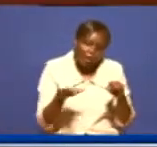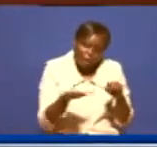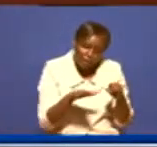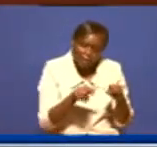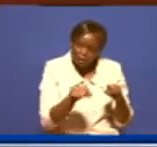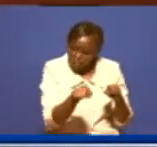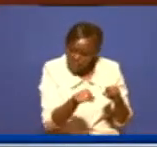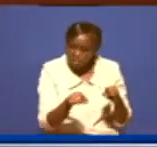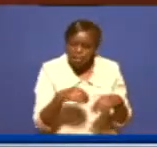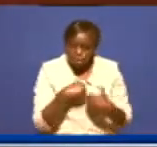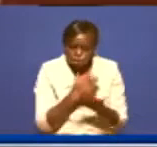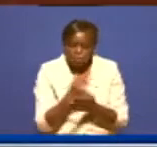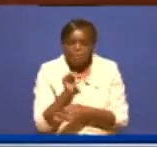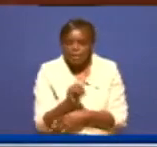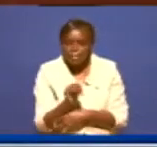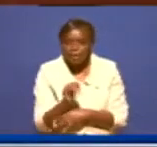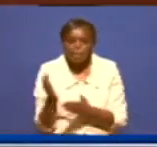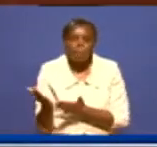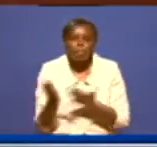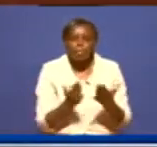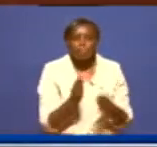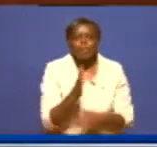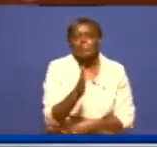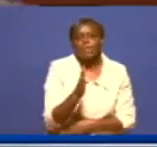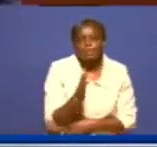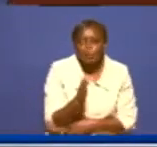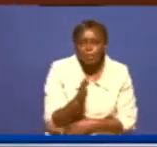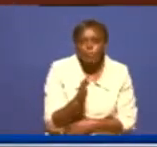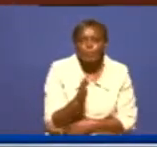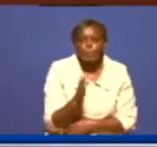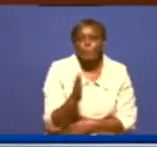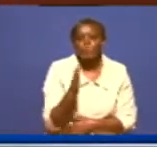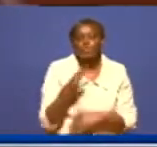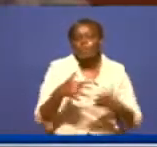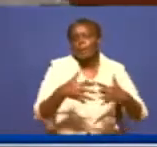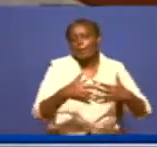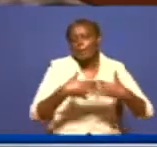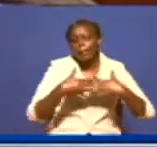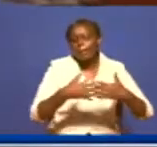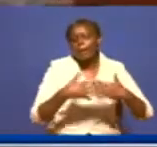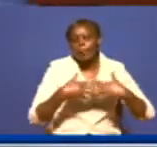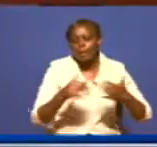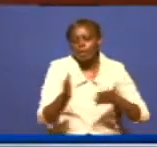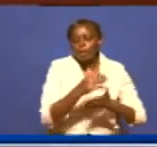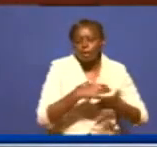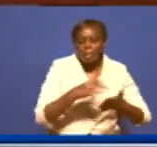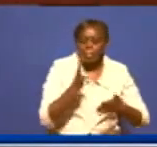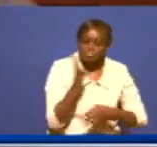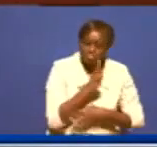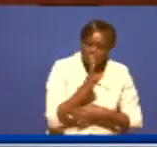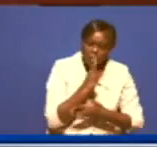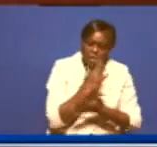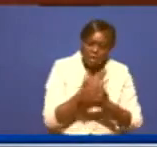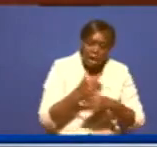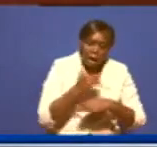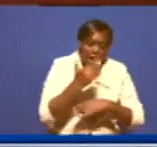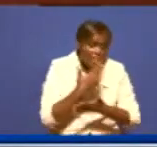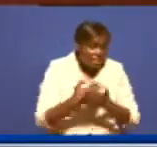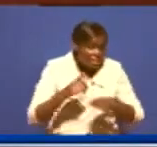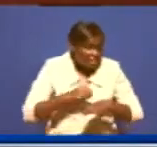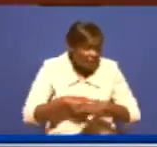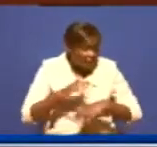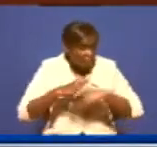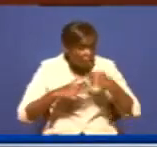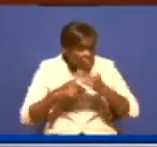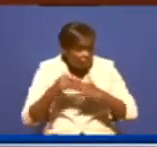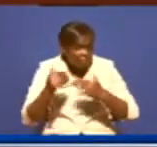They will ensure that we provide you security, the watchman at the gate. We'll be collecting garbage. But after some time, when they are now comfortable, you have taken